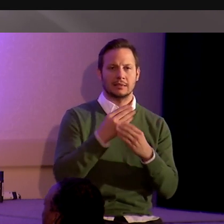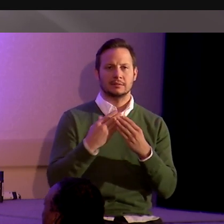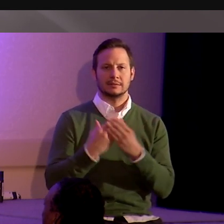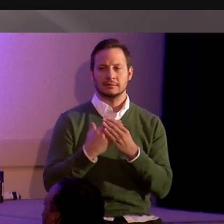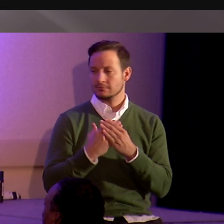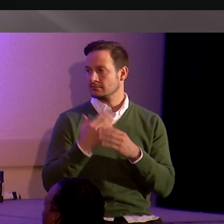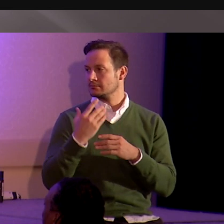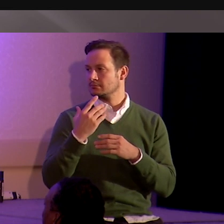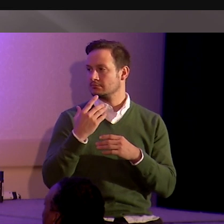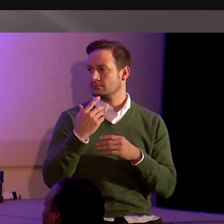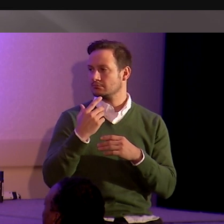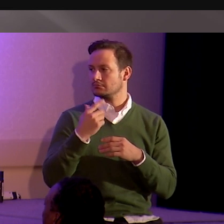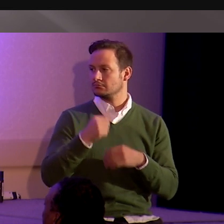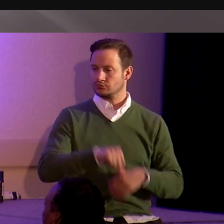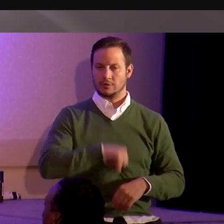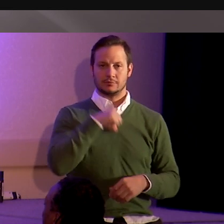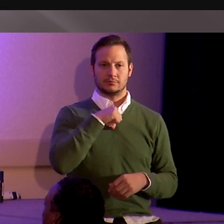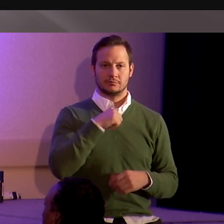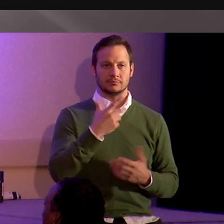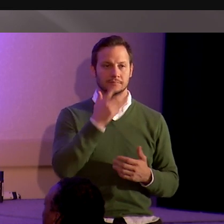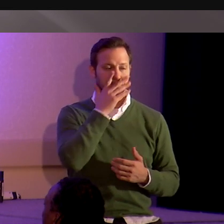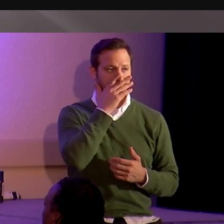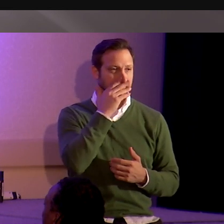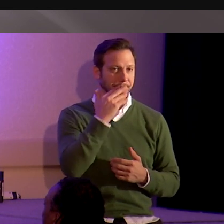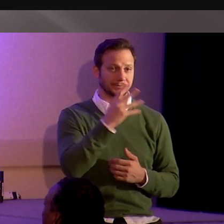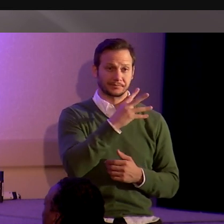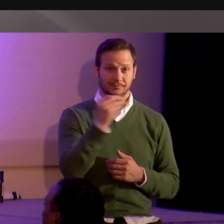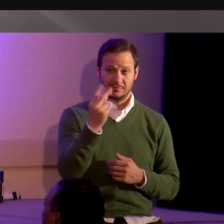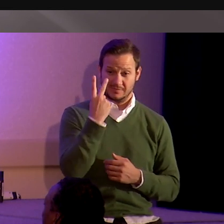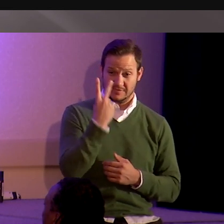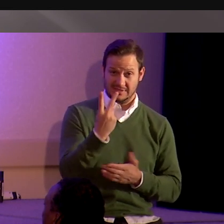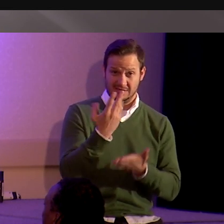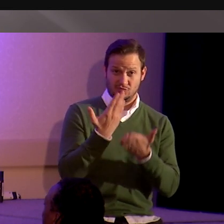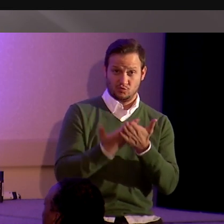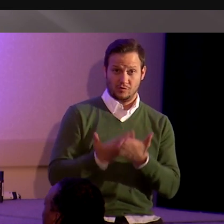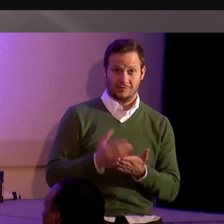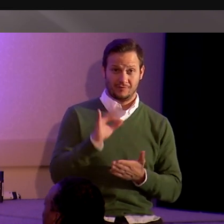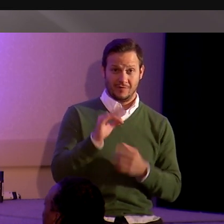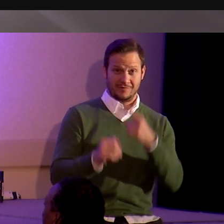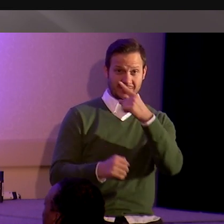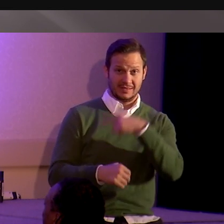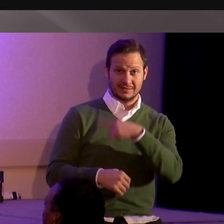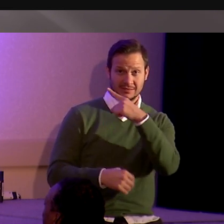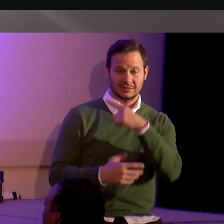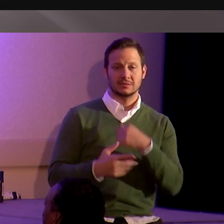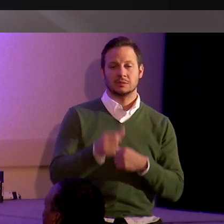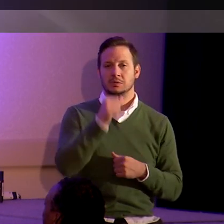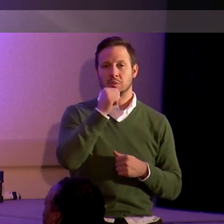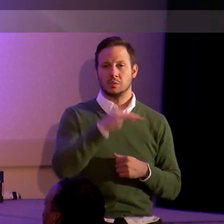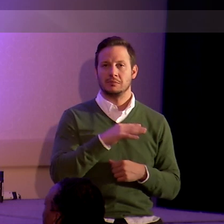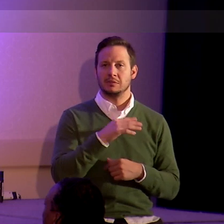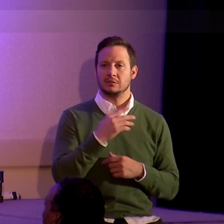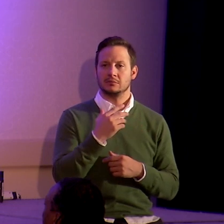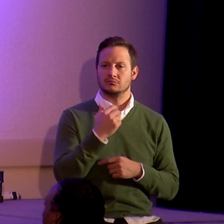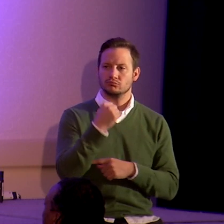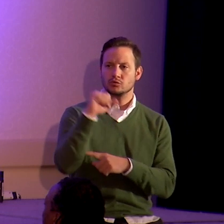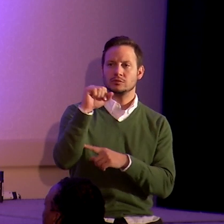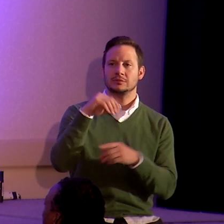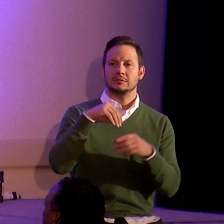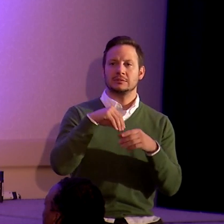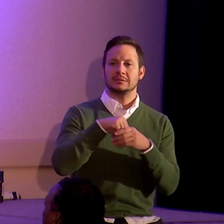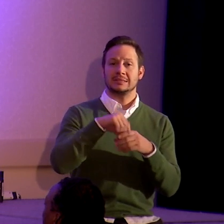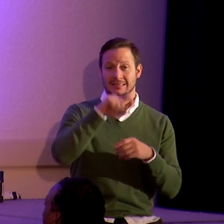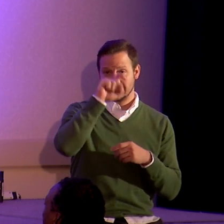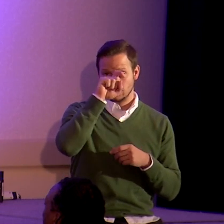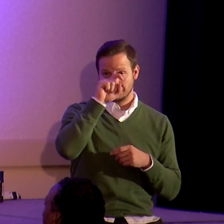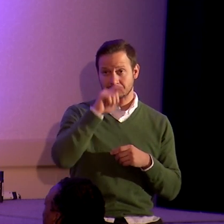honor. And of course, you don't have to look very far for evidence of this. Women protesters in Tahrir Square in Egypt,